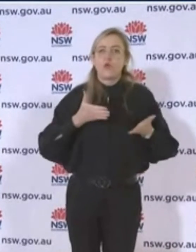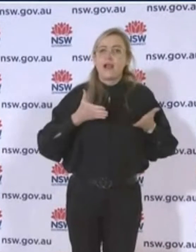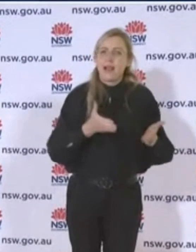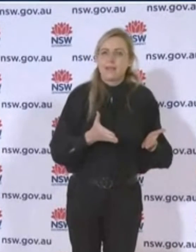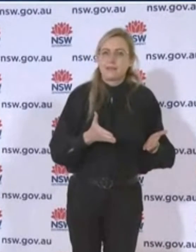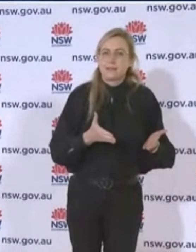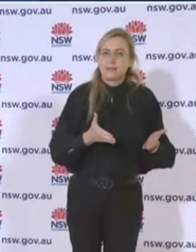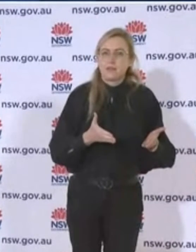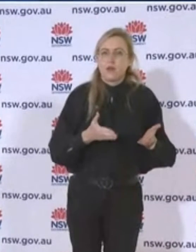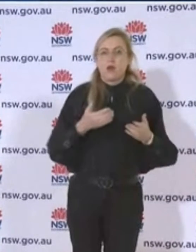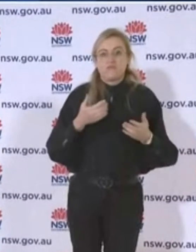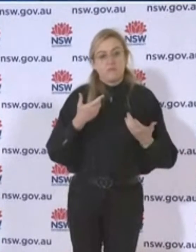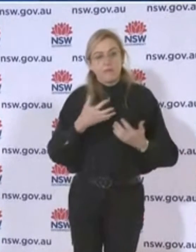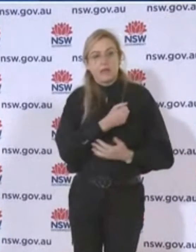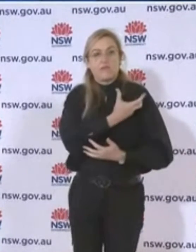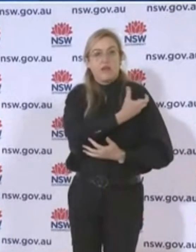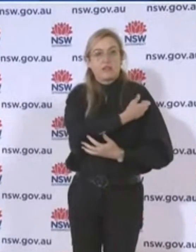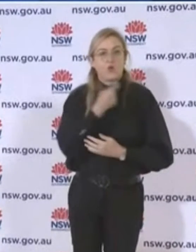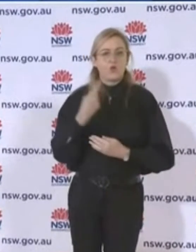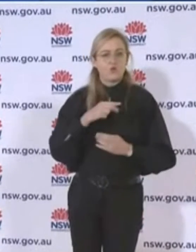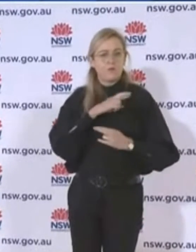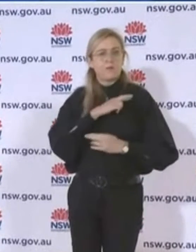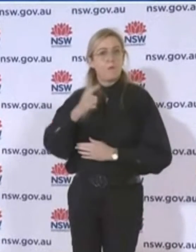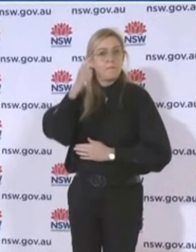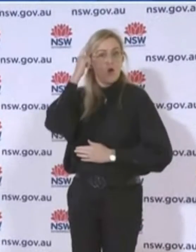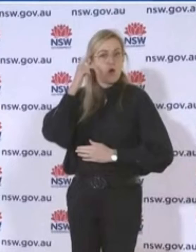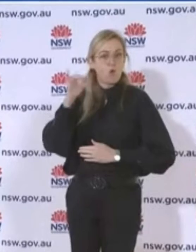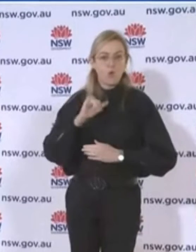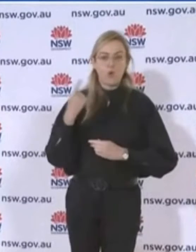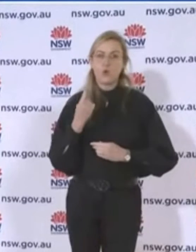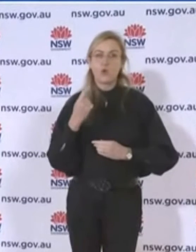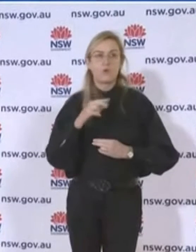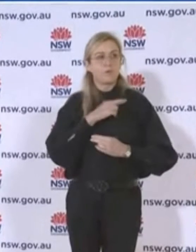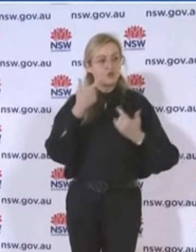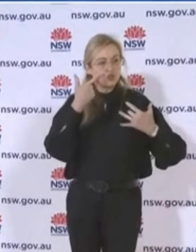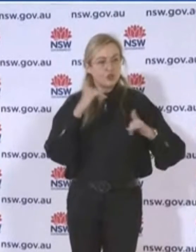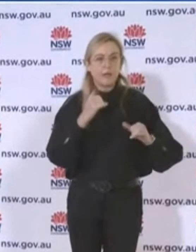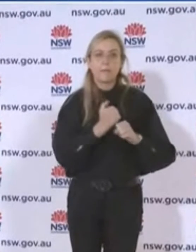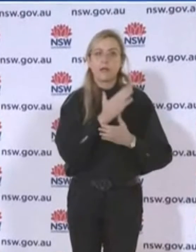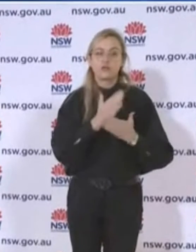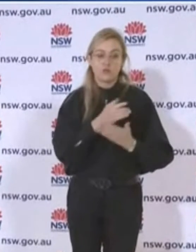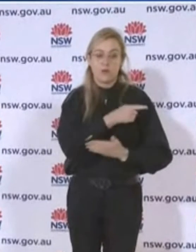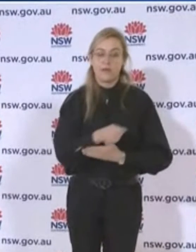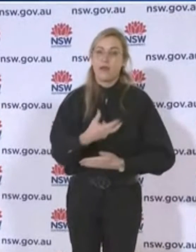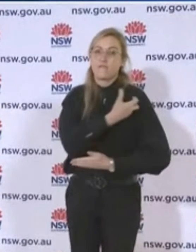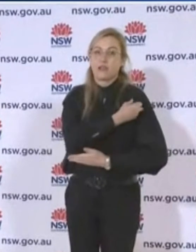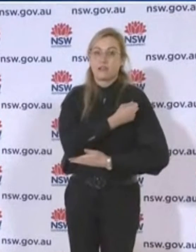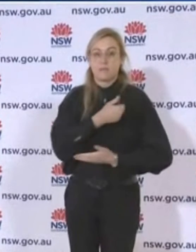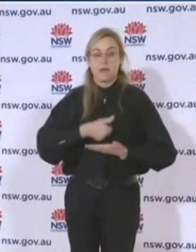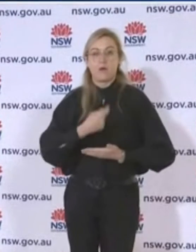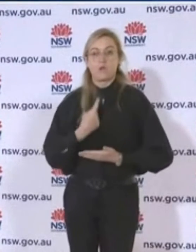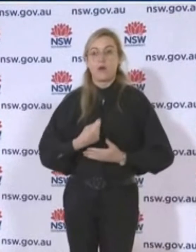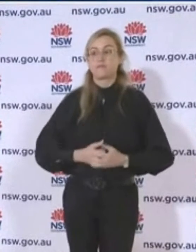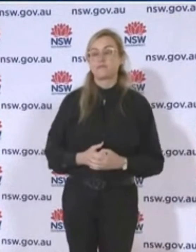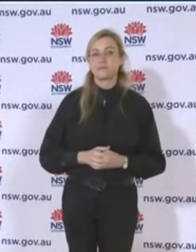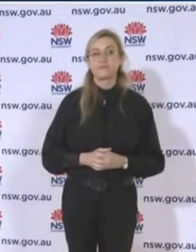least one vaccination? Well, obviously we want both employers and employees working together to make